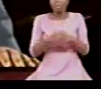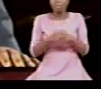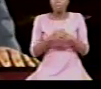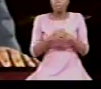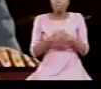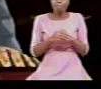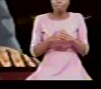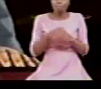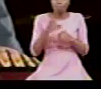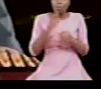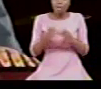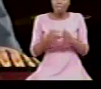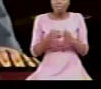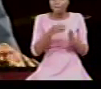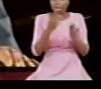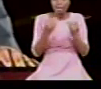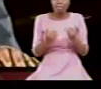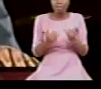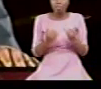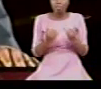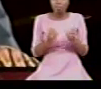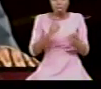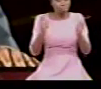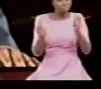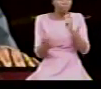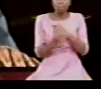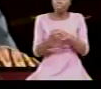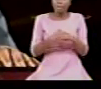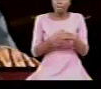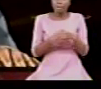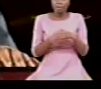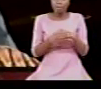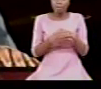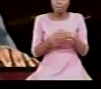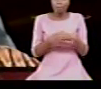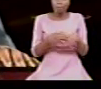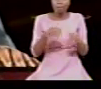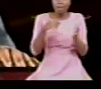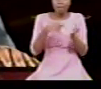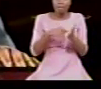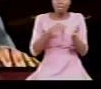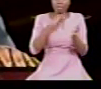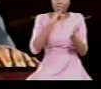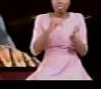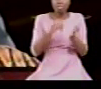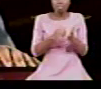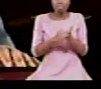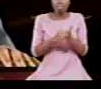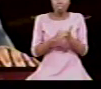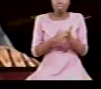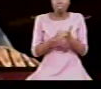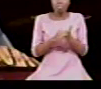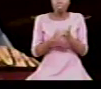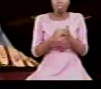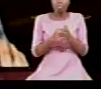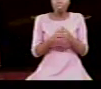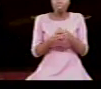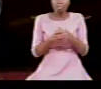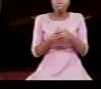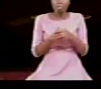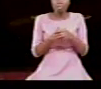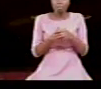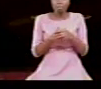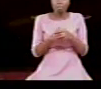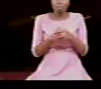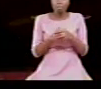in error now, heresy. Come back this evening, because you may not see tomorrow. That